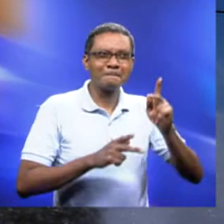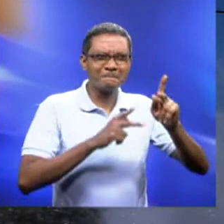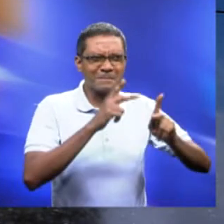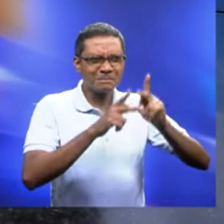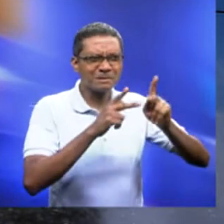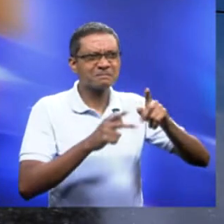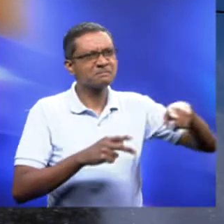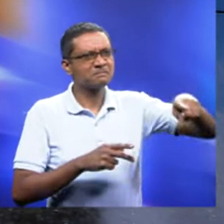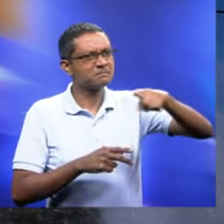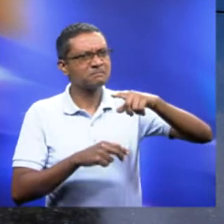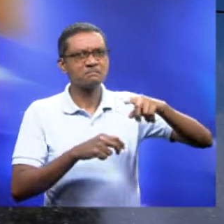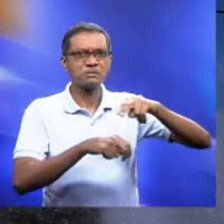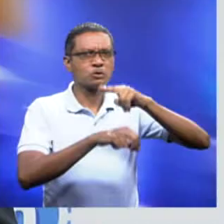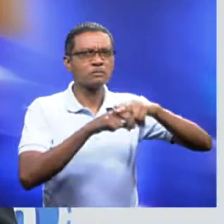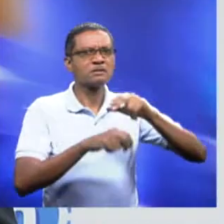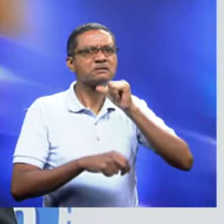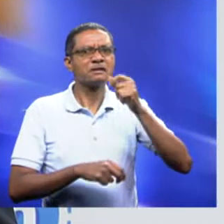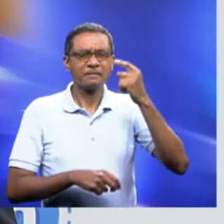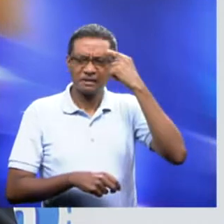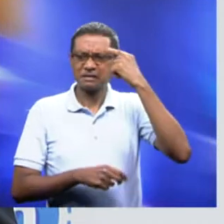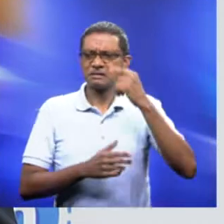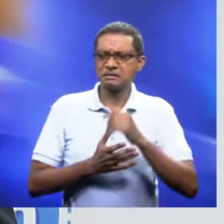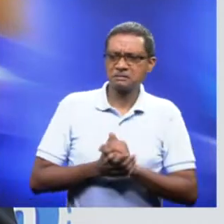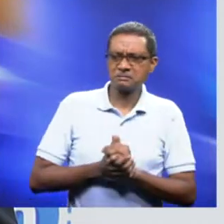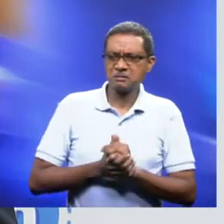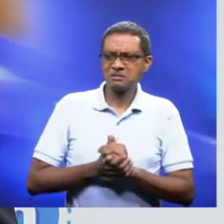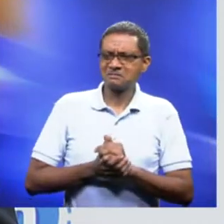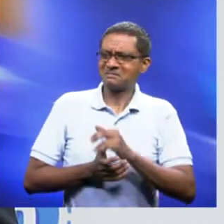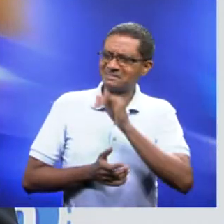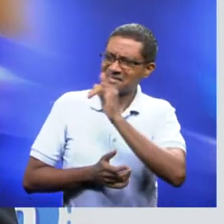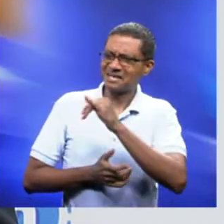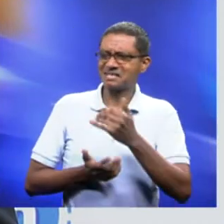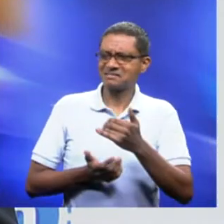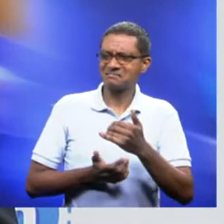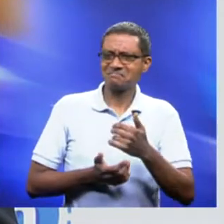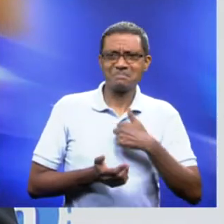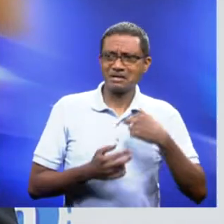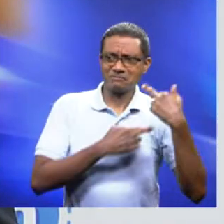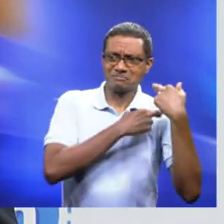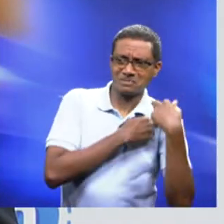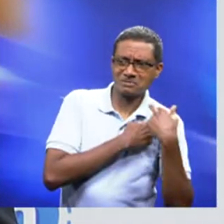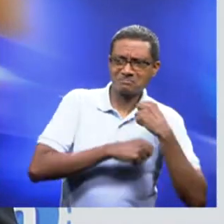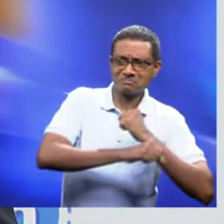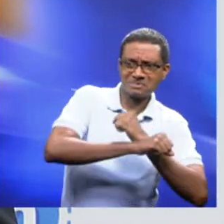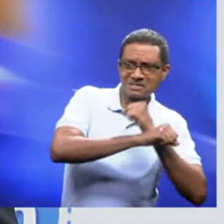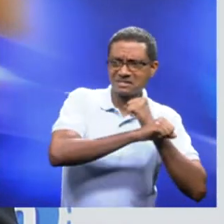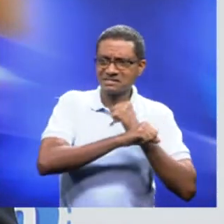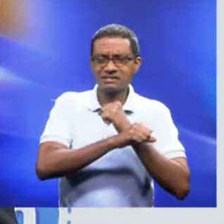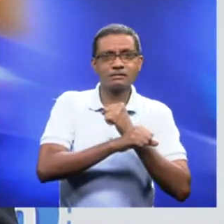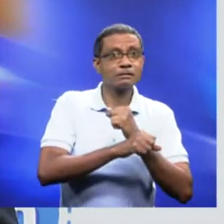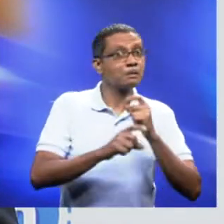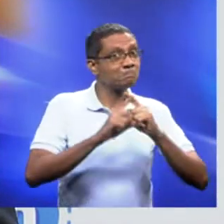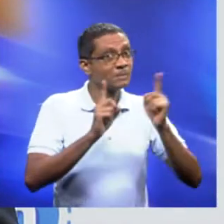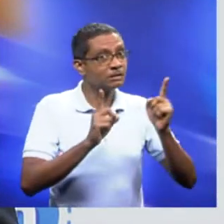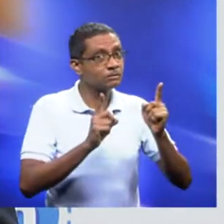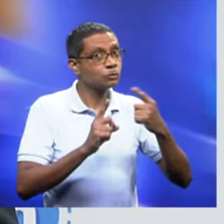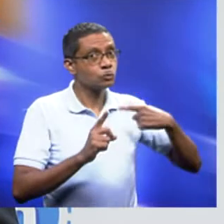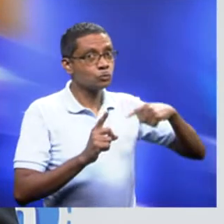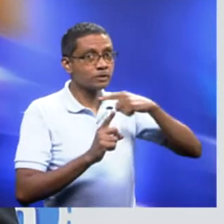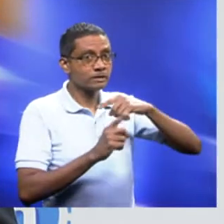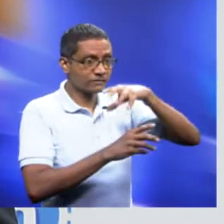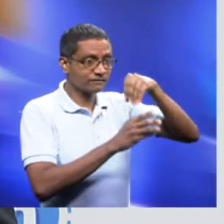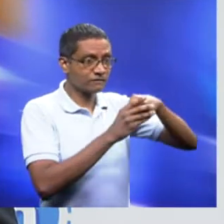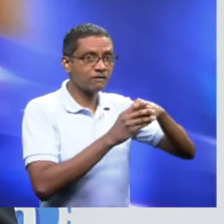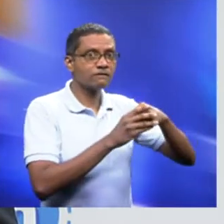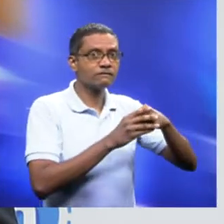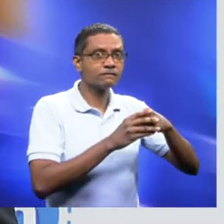and cybercrime as their particular responsibility, but from the law enforcement side and